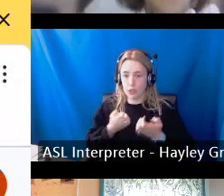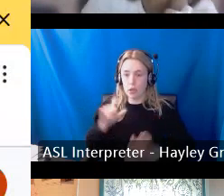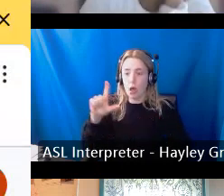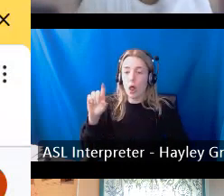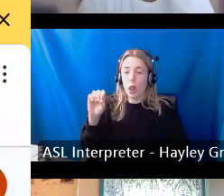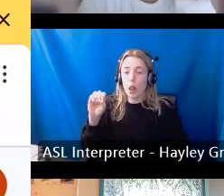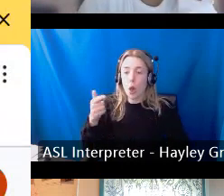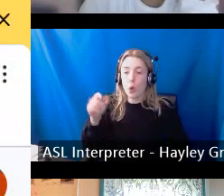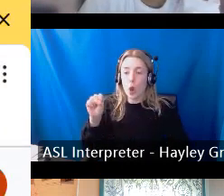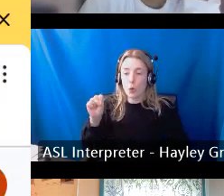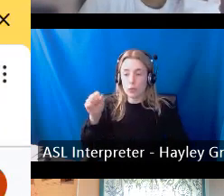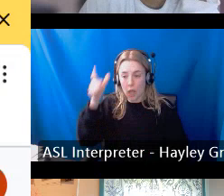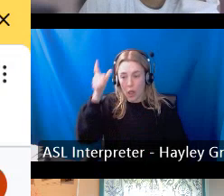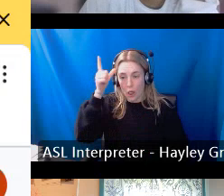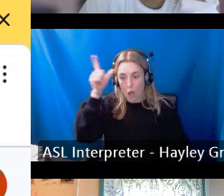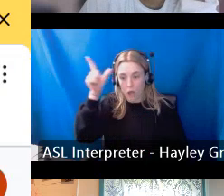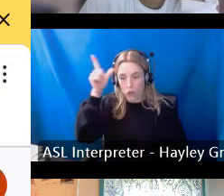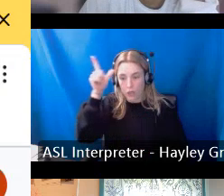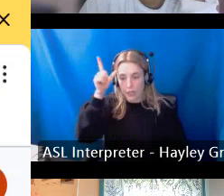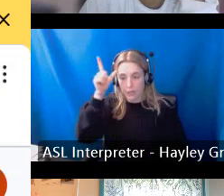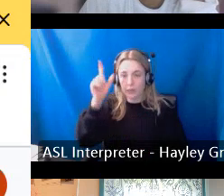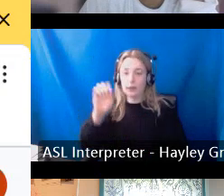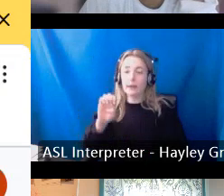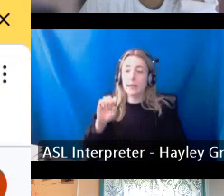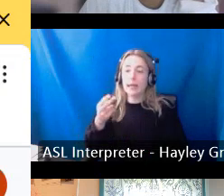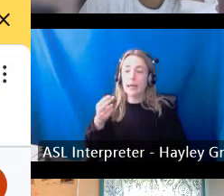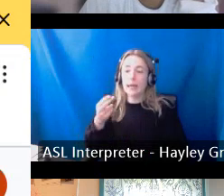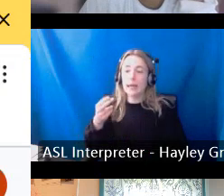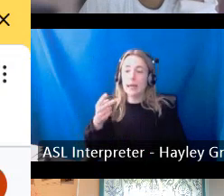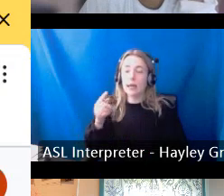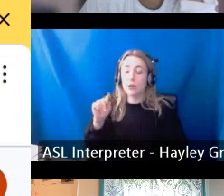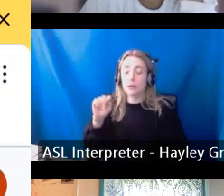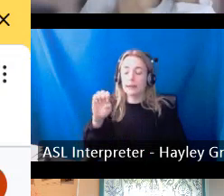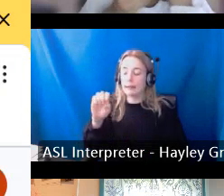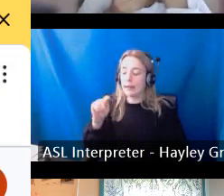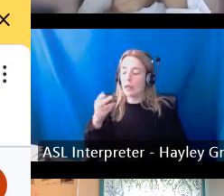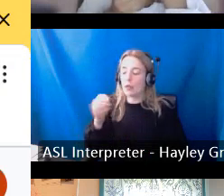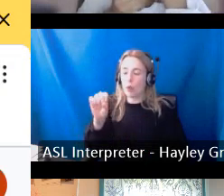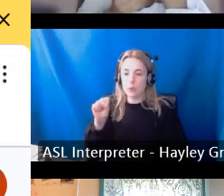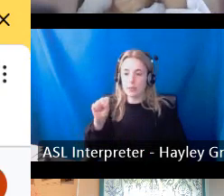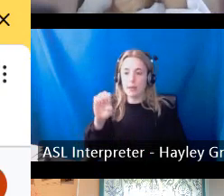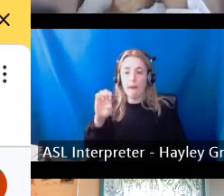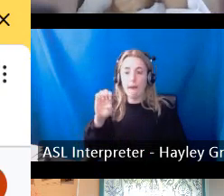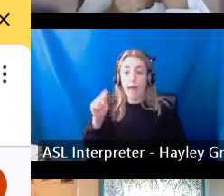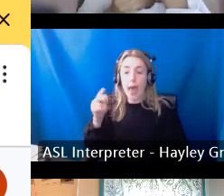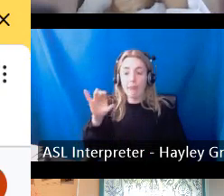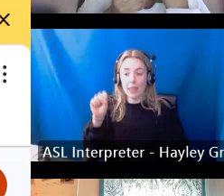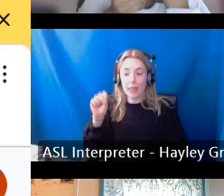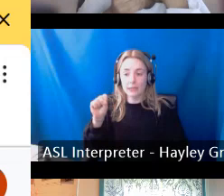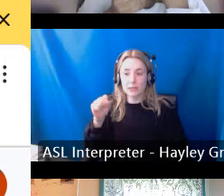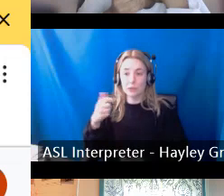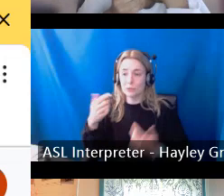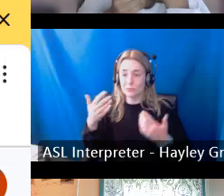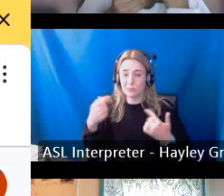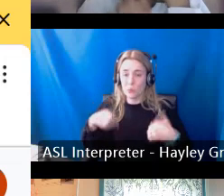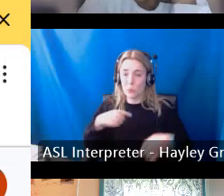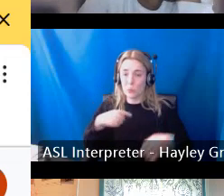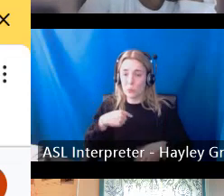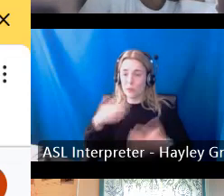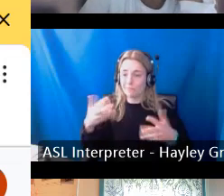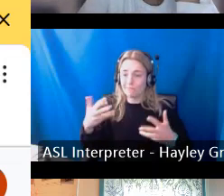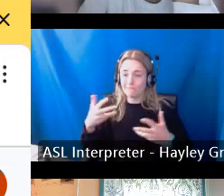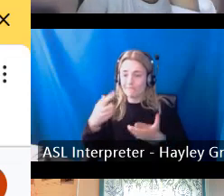logic, ethos are ethics. We talked about this extensively. You've written about it the entire semester. These